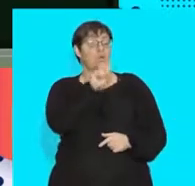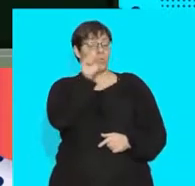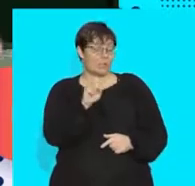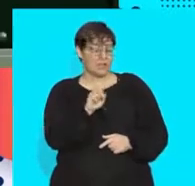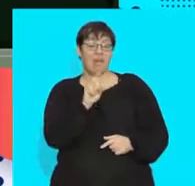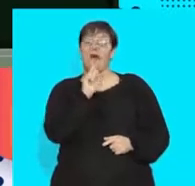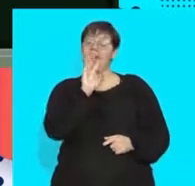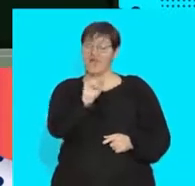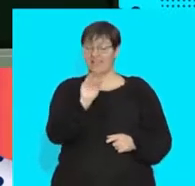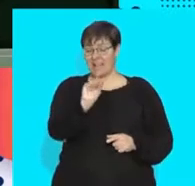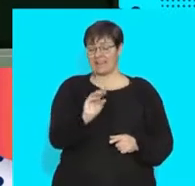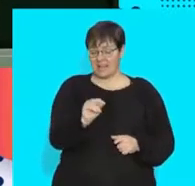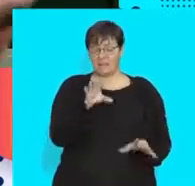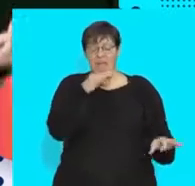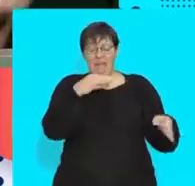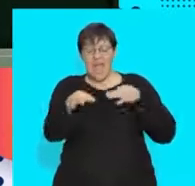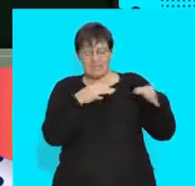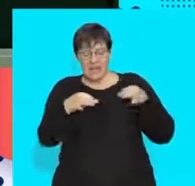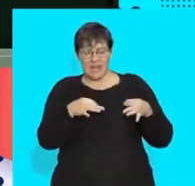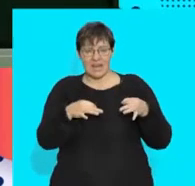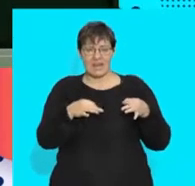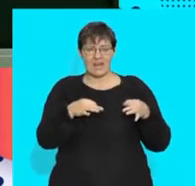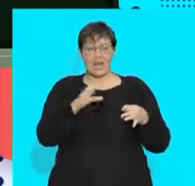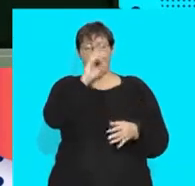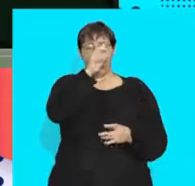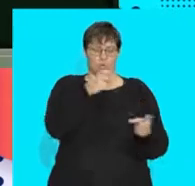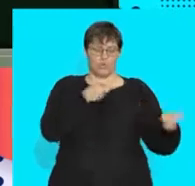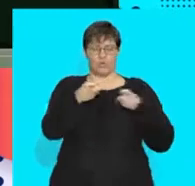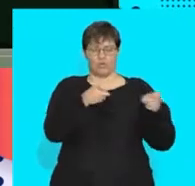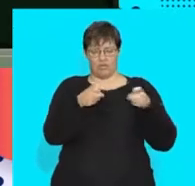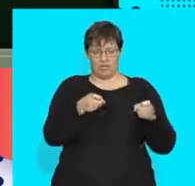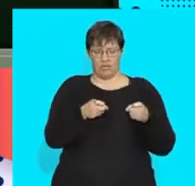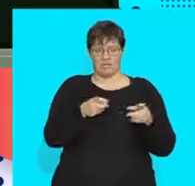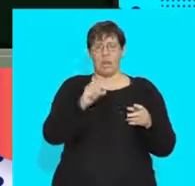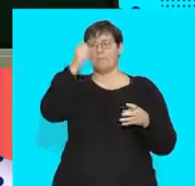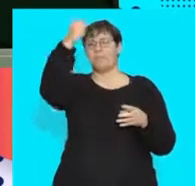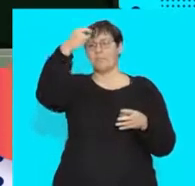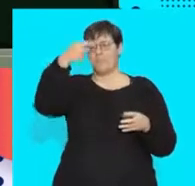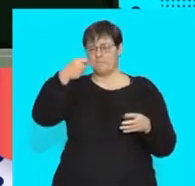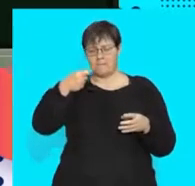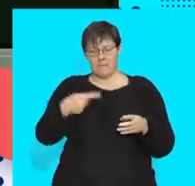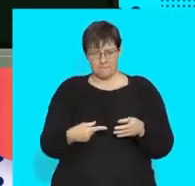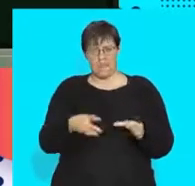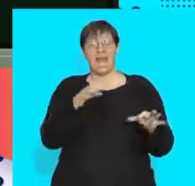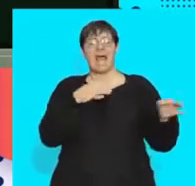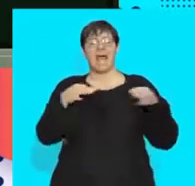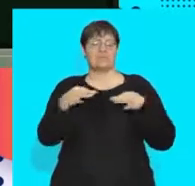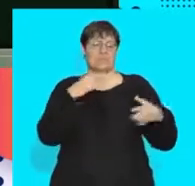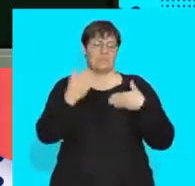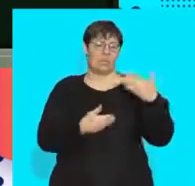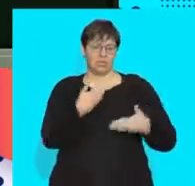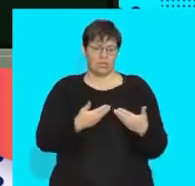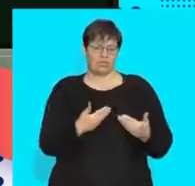question that they often do ask to explain how oxygen is controlled. You would then just in bullet form explain, all right, the